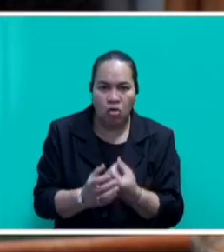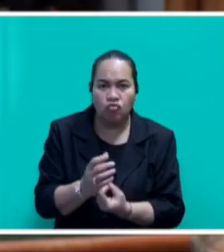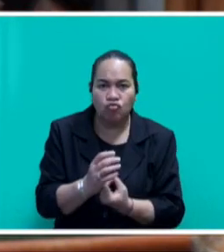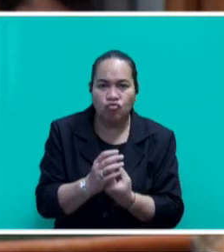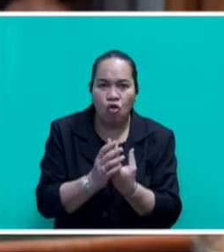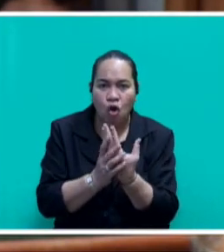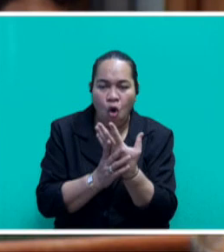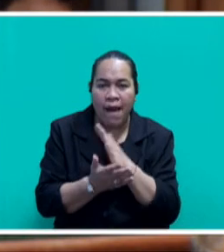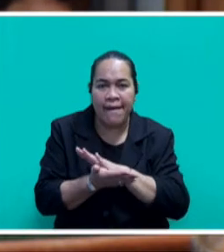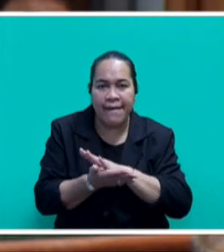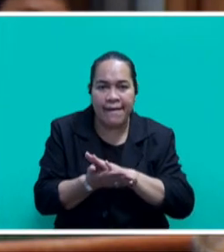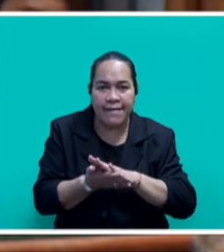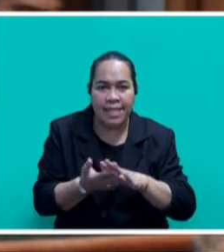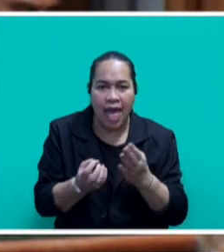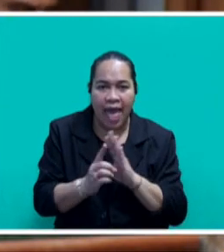pristine environments